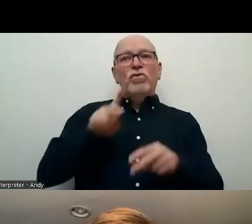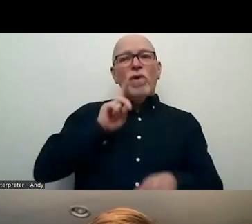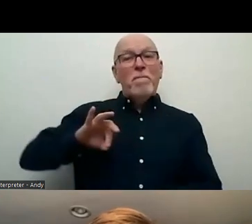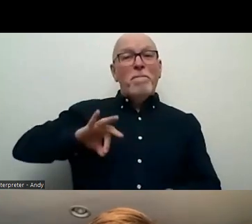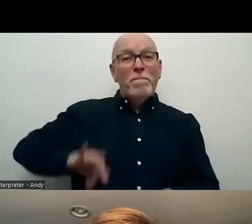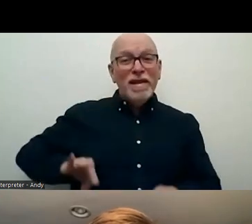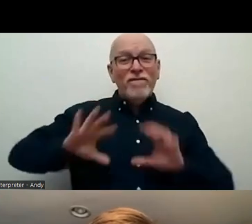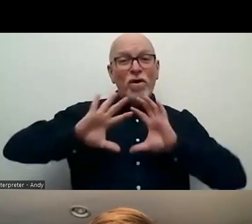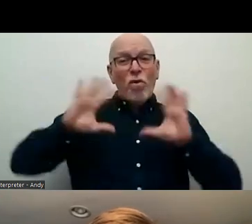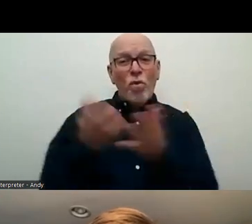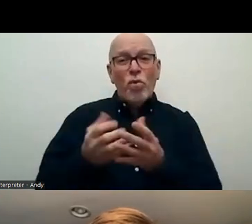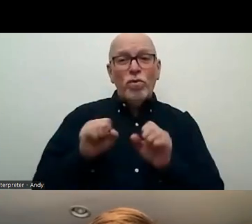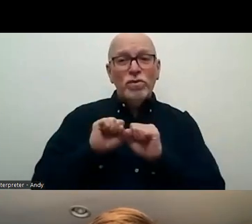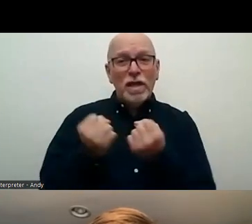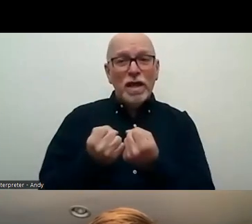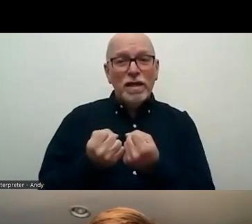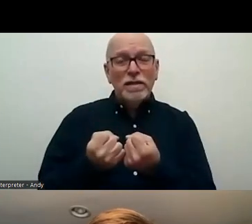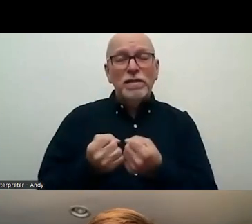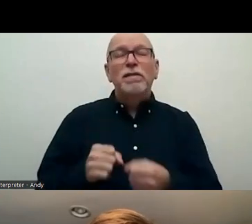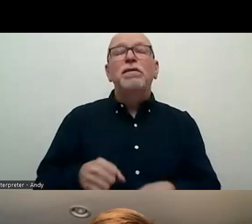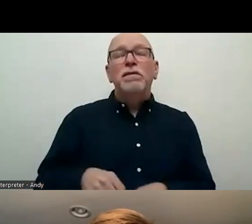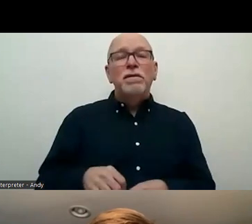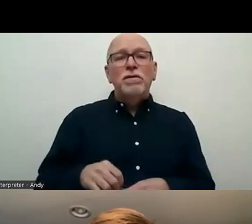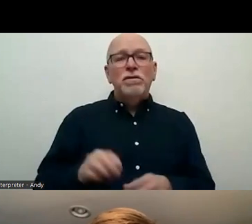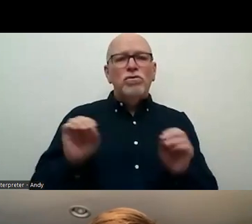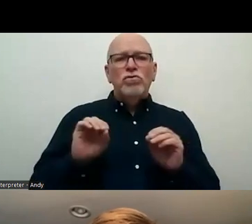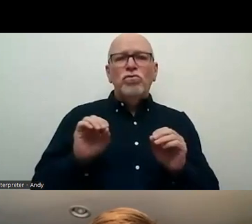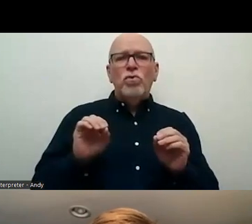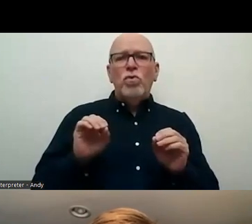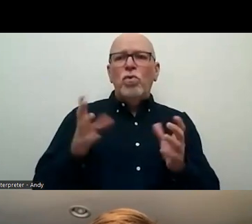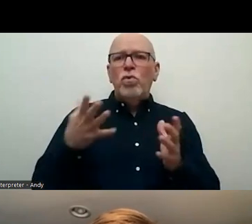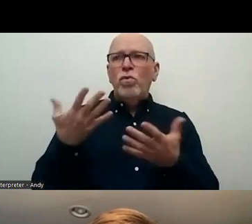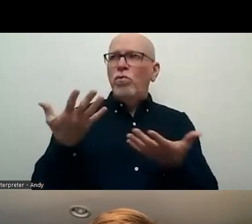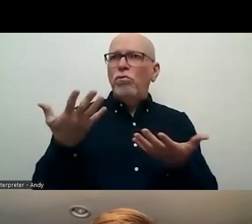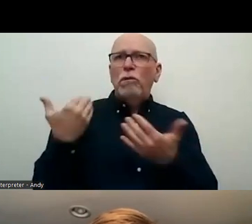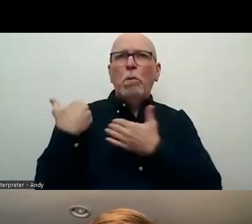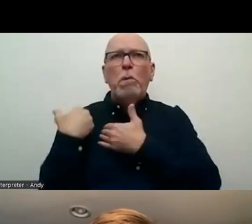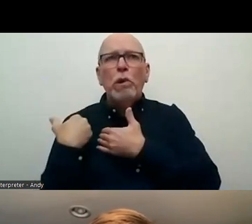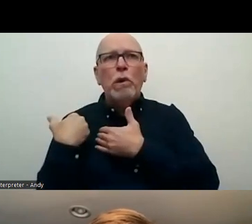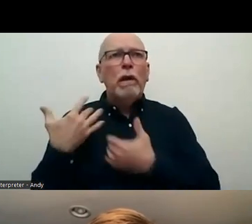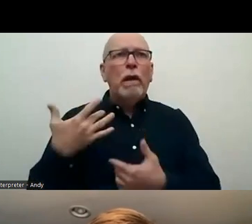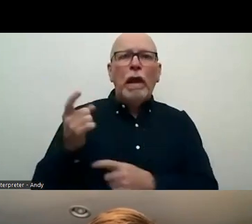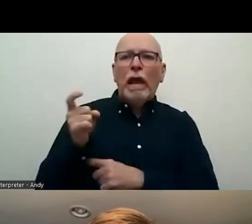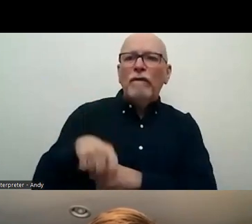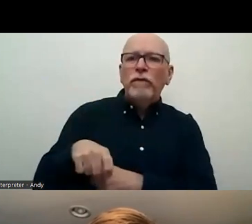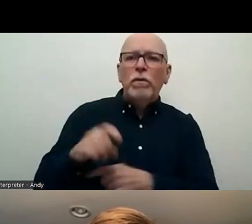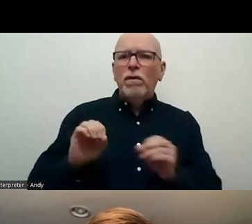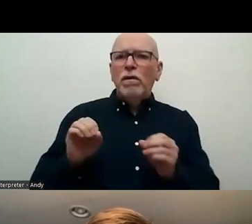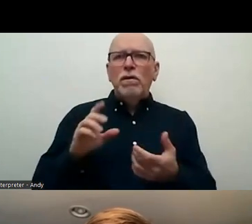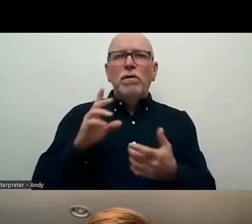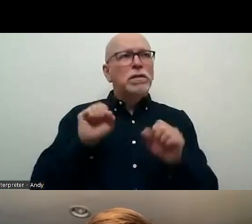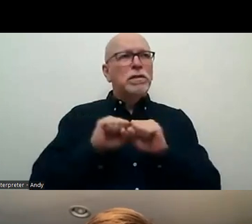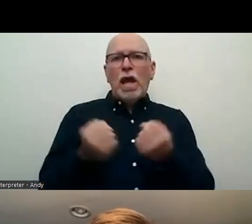large, there's no burden to it. And society